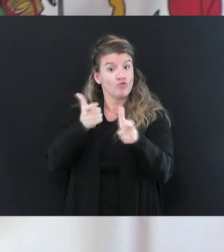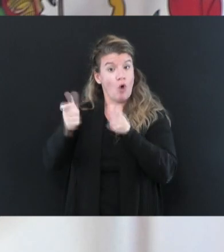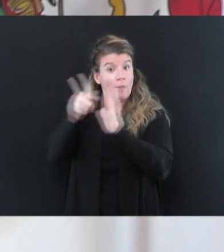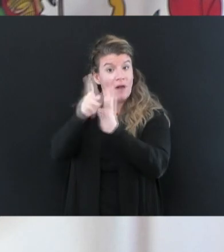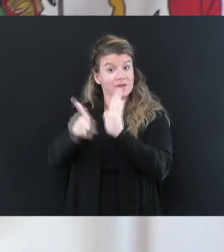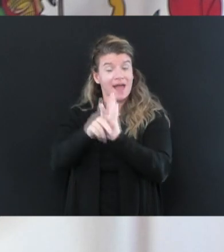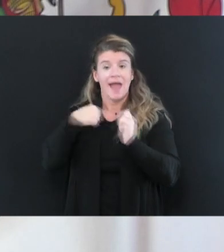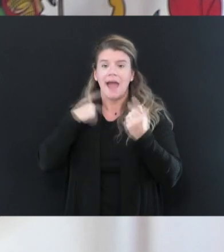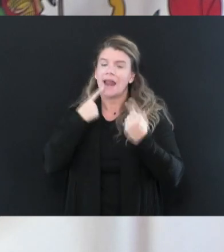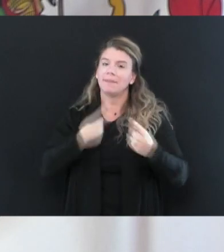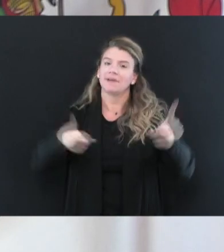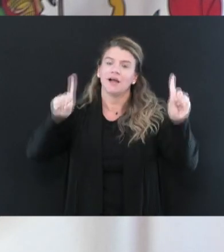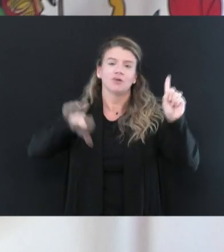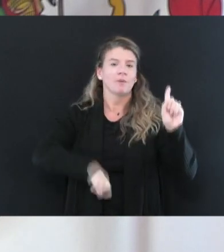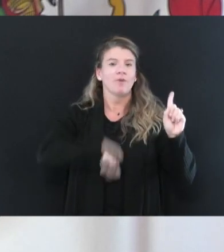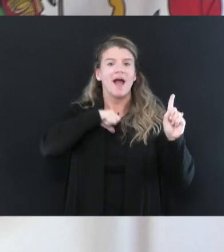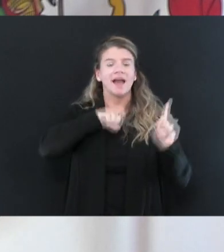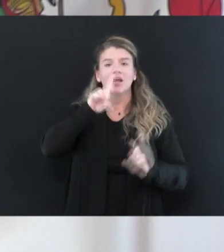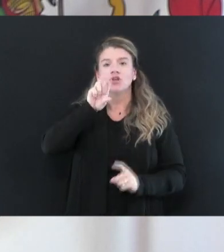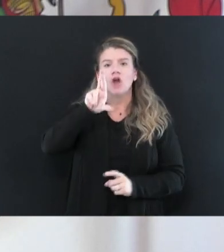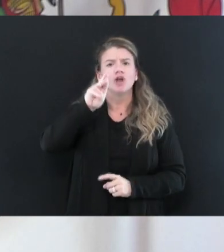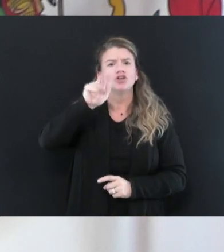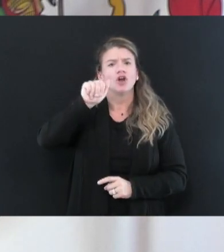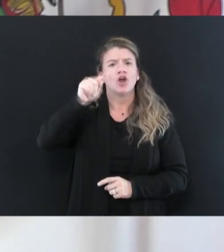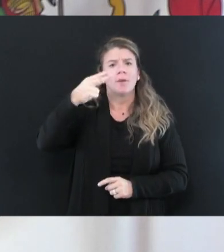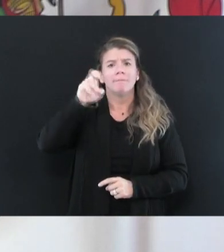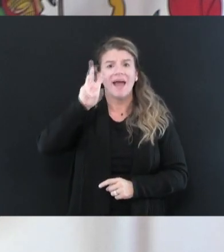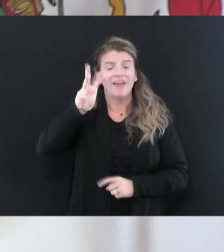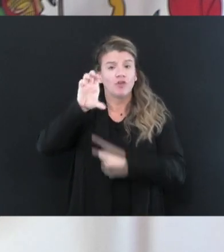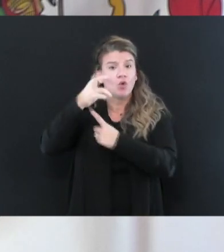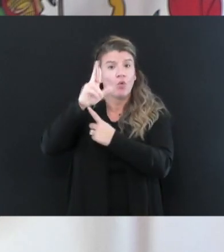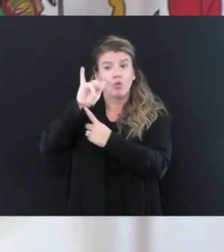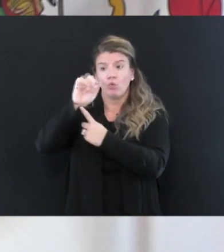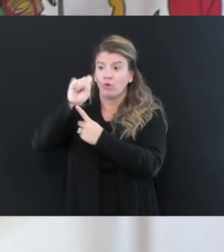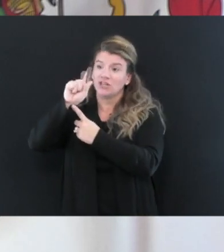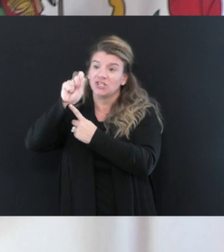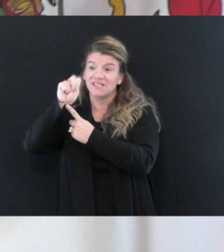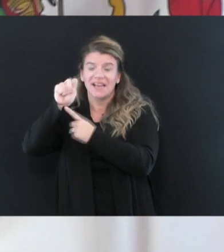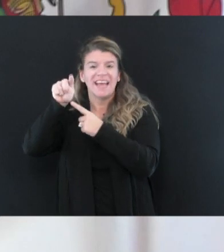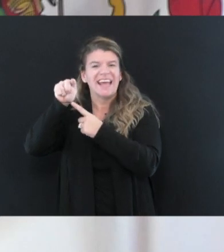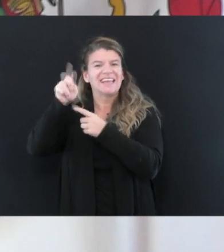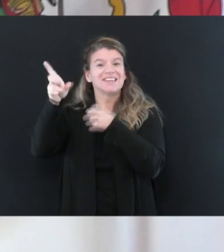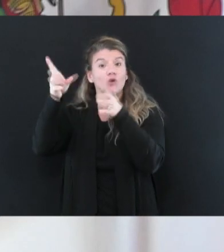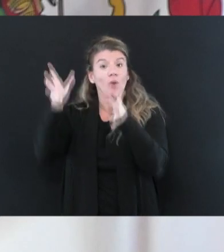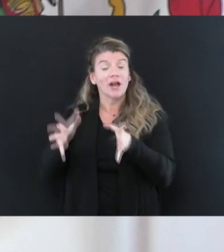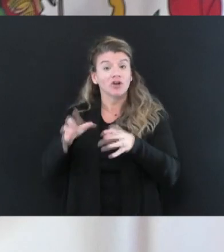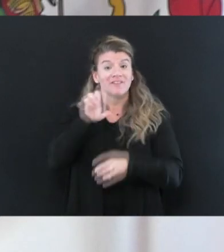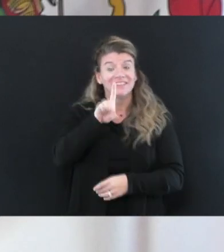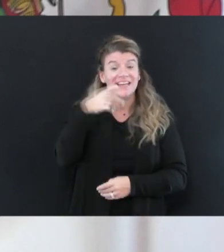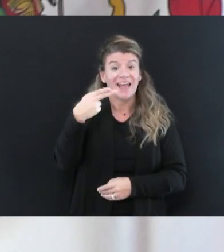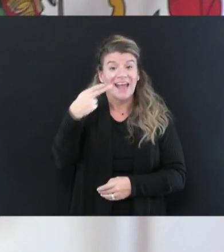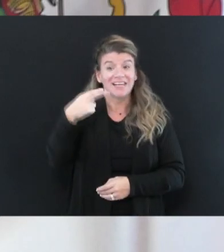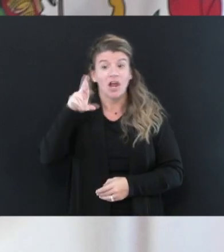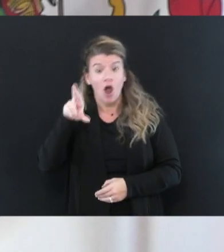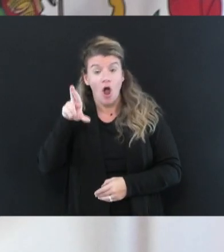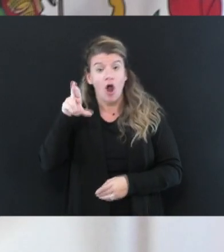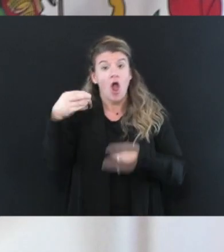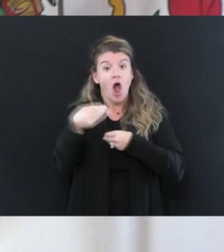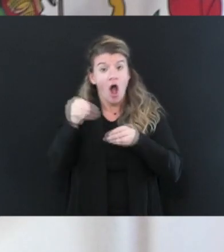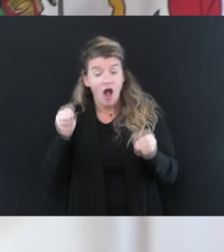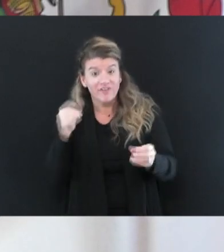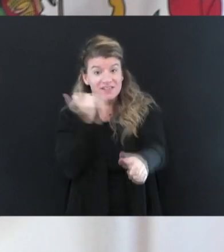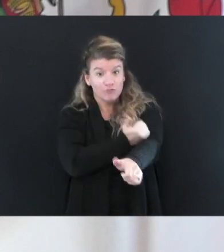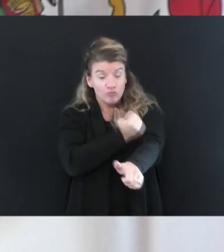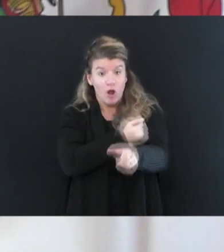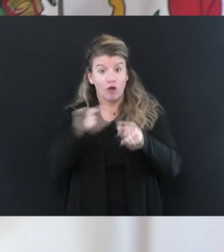great pride Dr. Matthew Christensen as our director of the DHHR Office of Drug Control